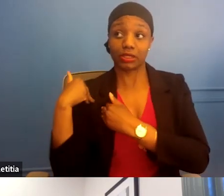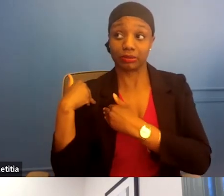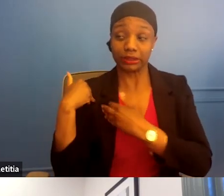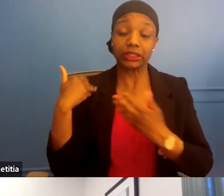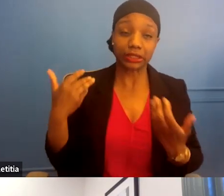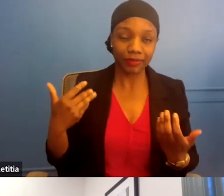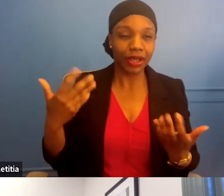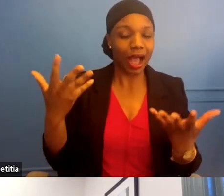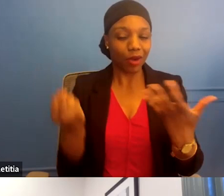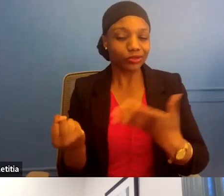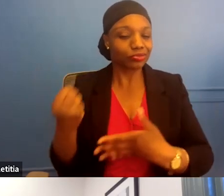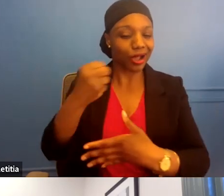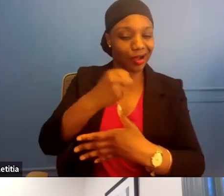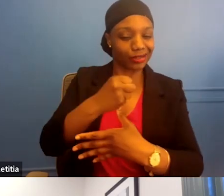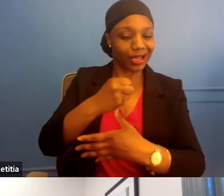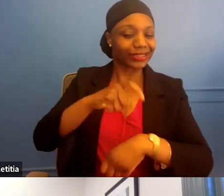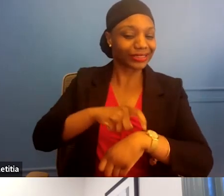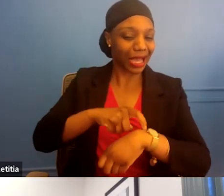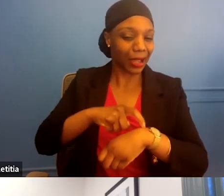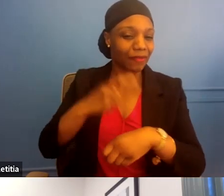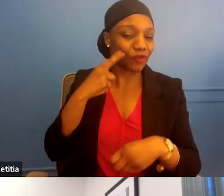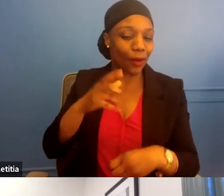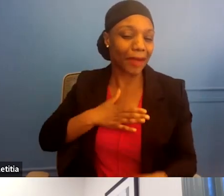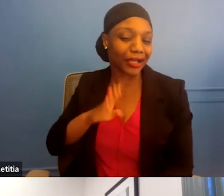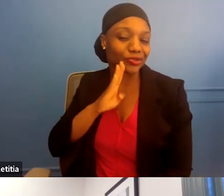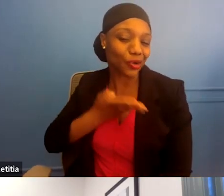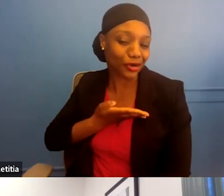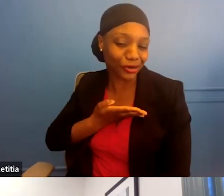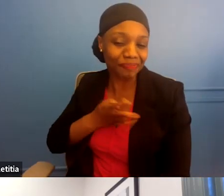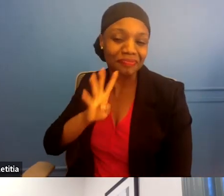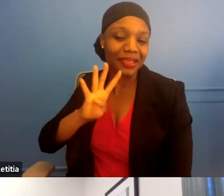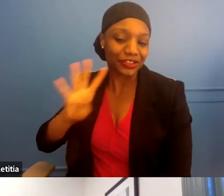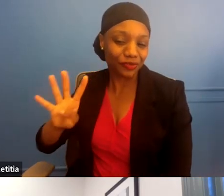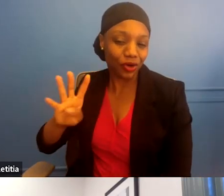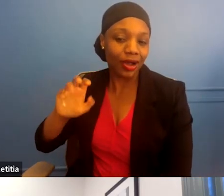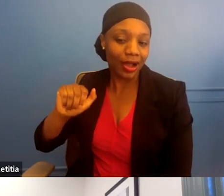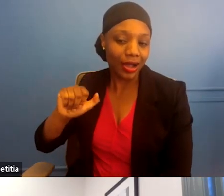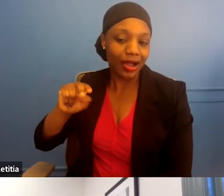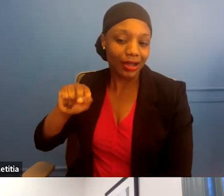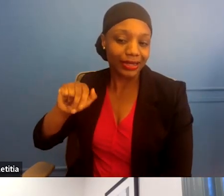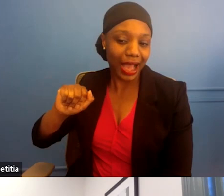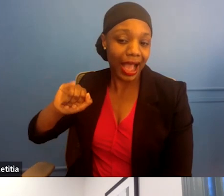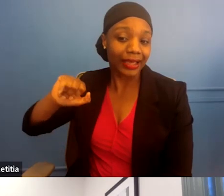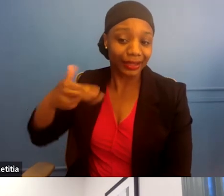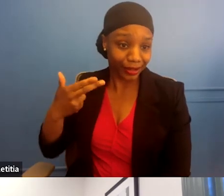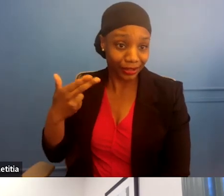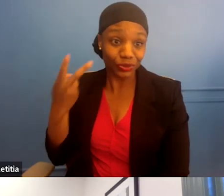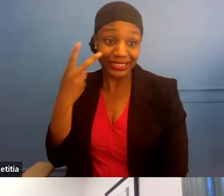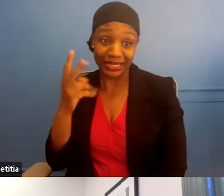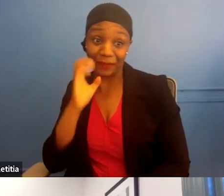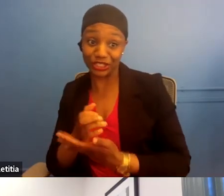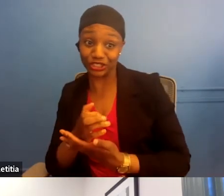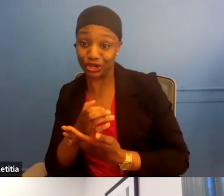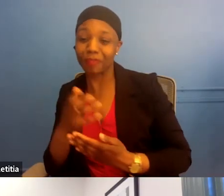time to prioritize spending time with my 4-year-old daughter, Anaya, who I think you can see in the background there. Yes, I got that